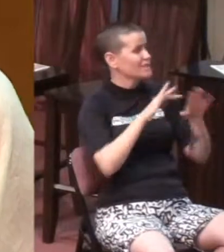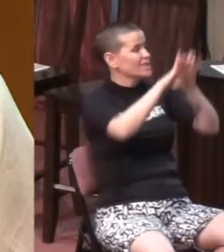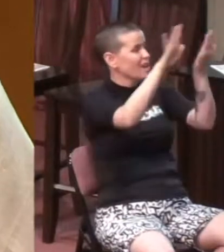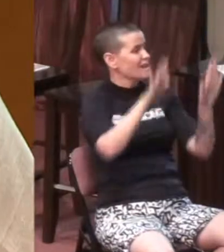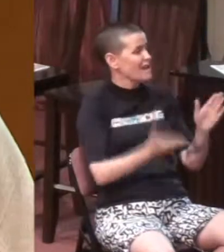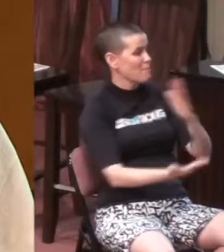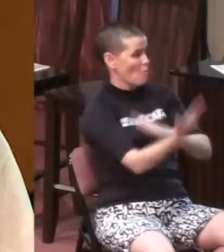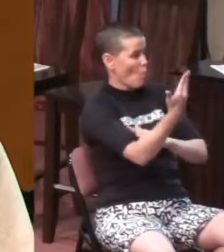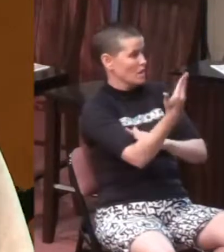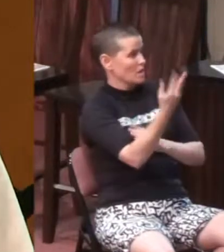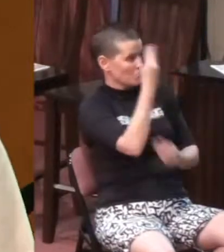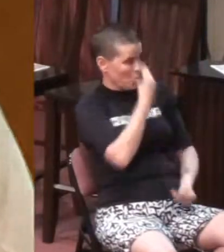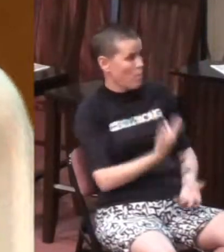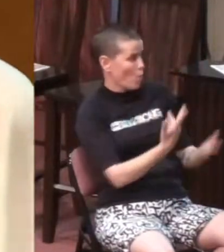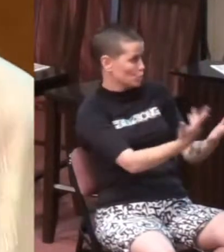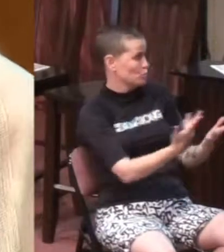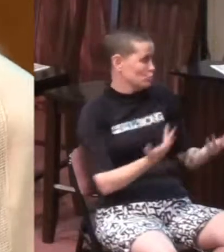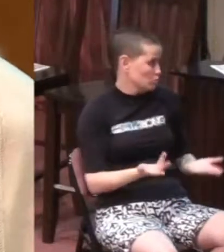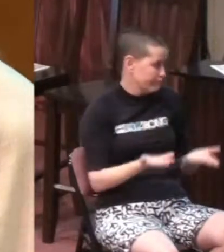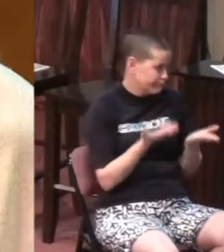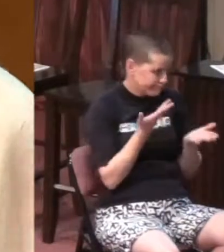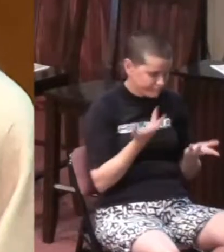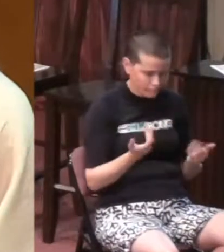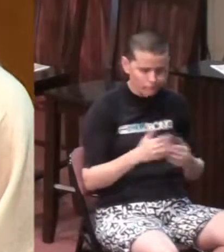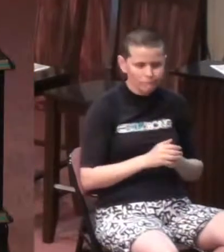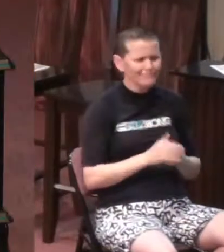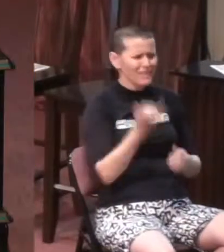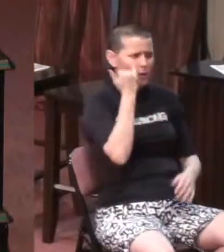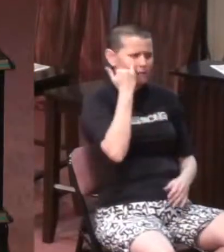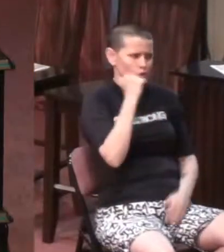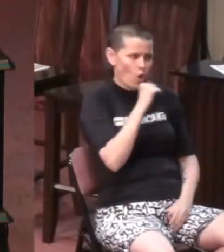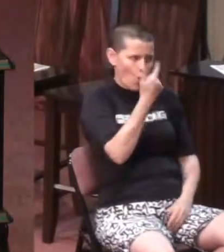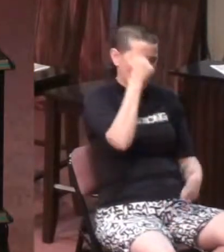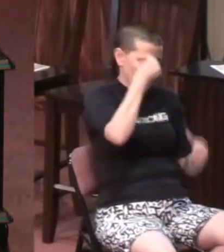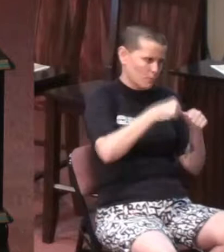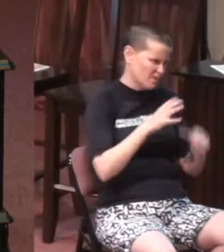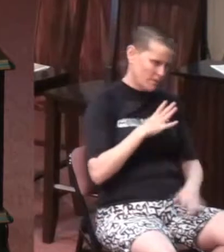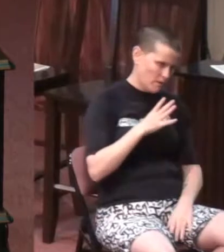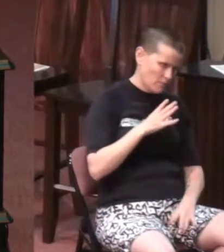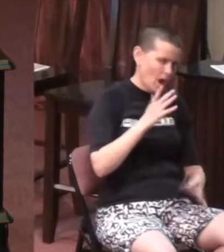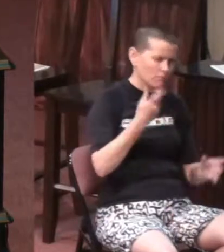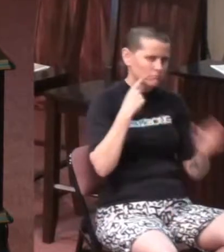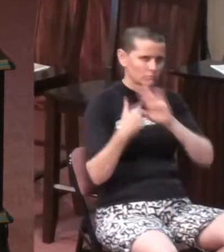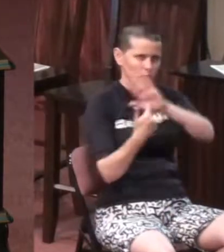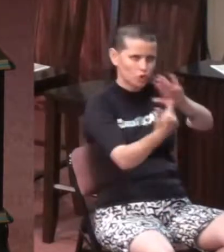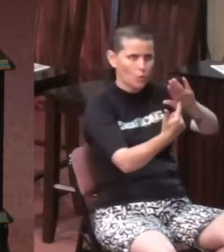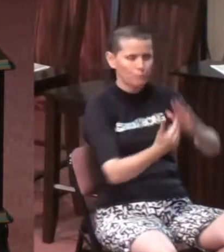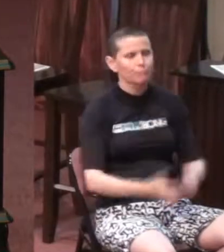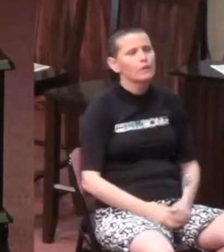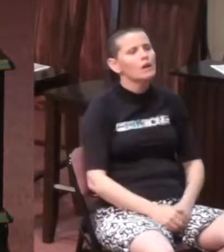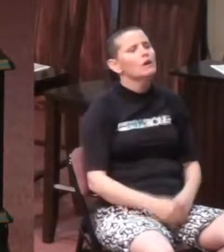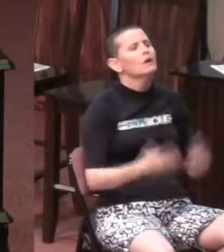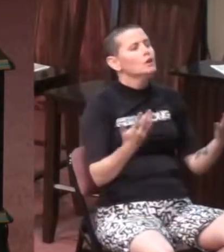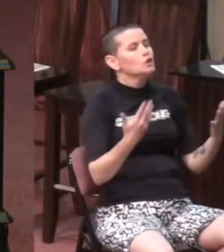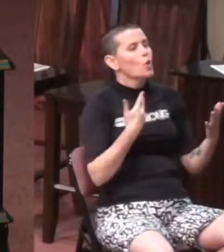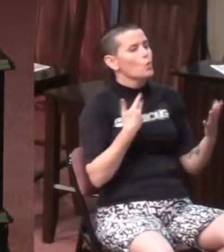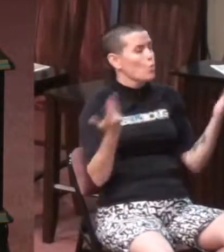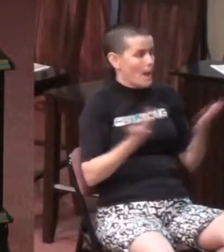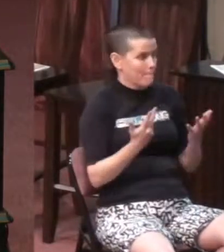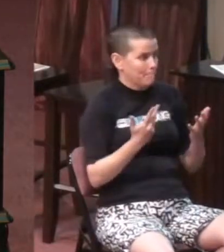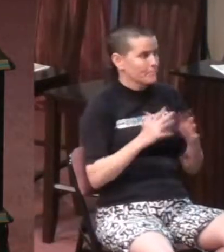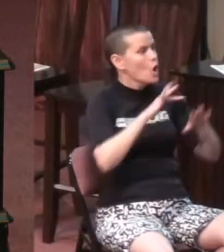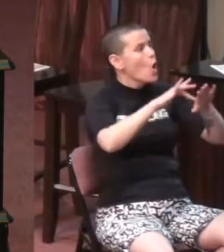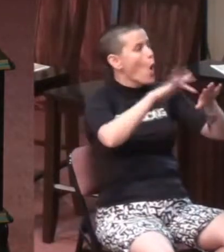that? Okay, and if you don't remember that, I'll give you a brief overview. It's basically that we're going to have an early morning service that's